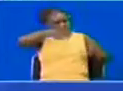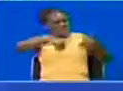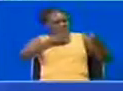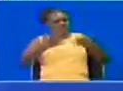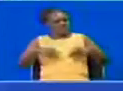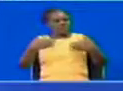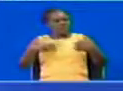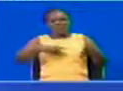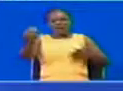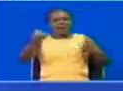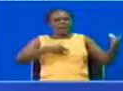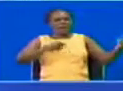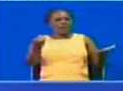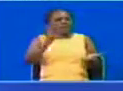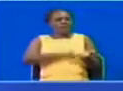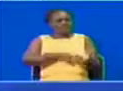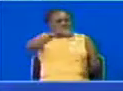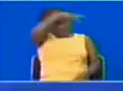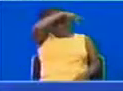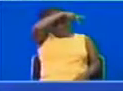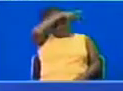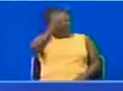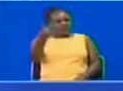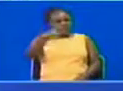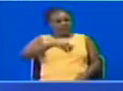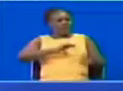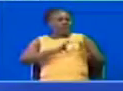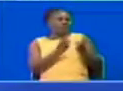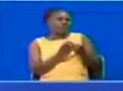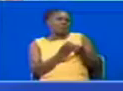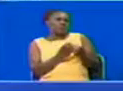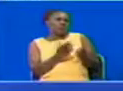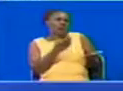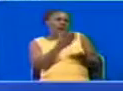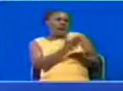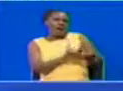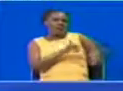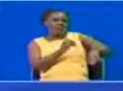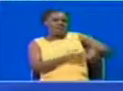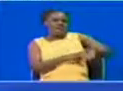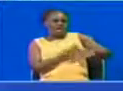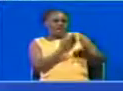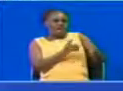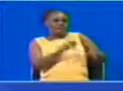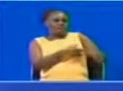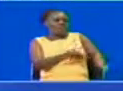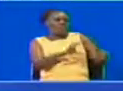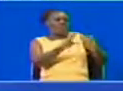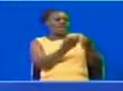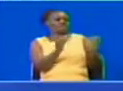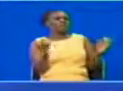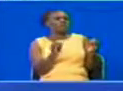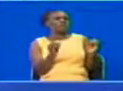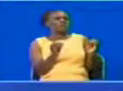Yeah. People register for a degree. They appear in class for about half the time. Half the time they are not in class because half the